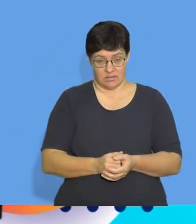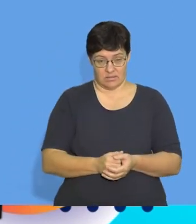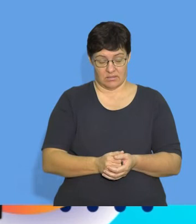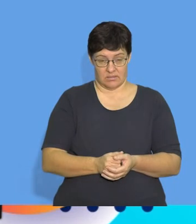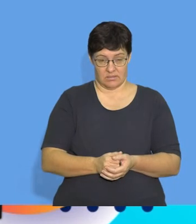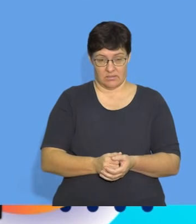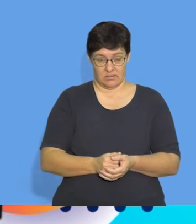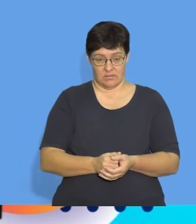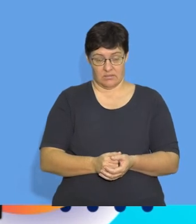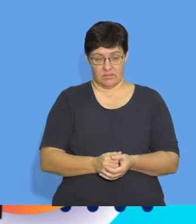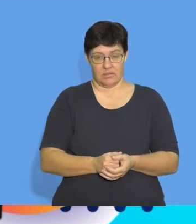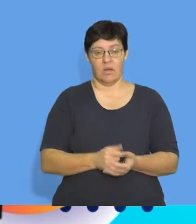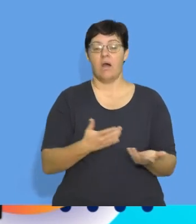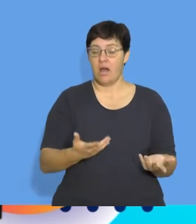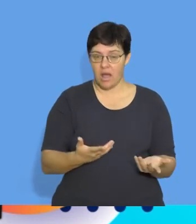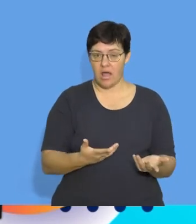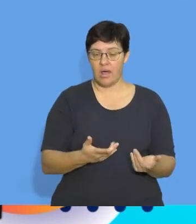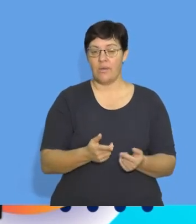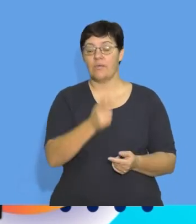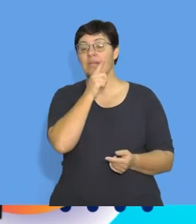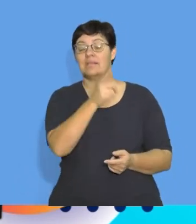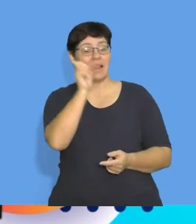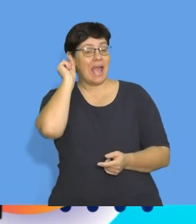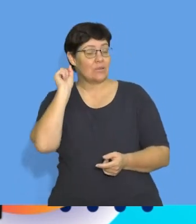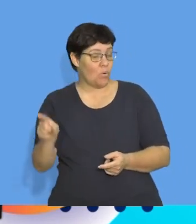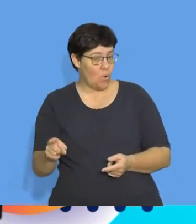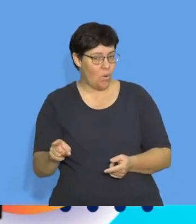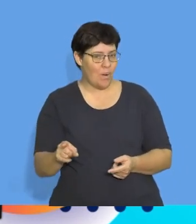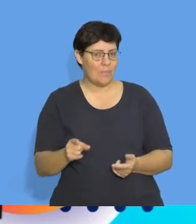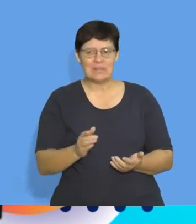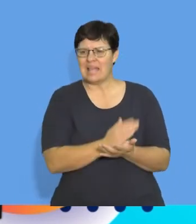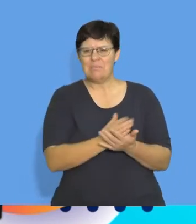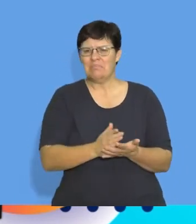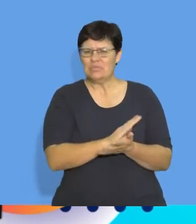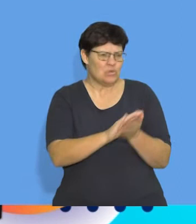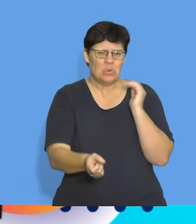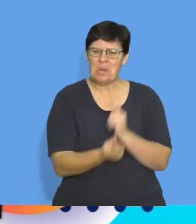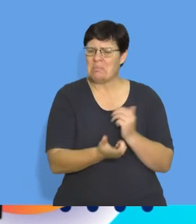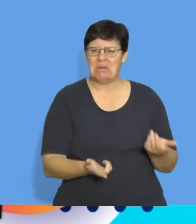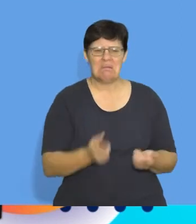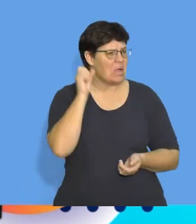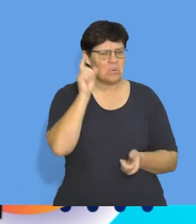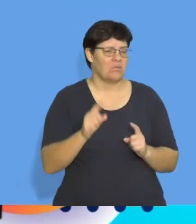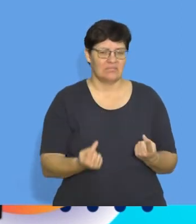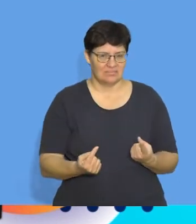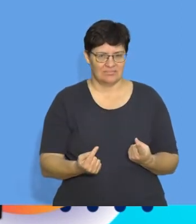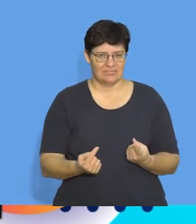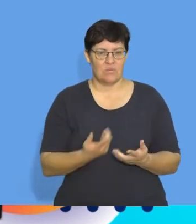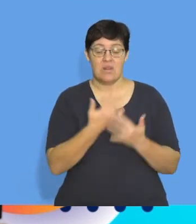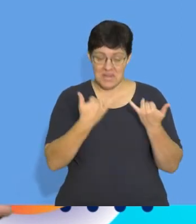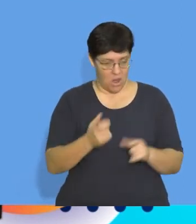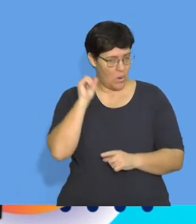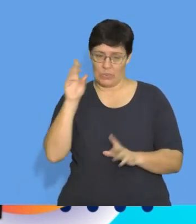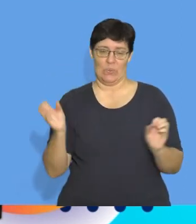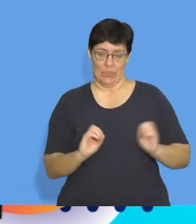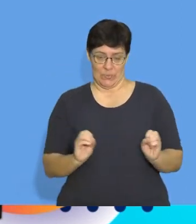change direction. The things we tell you to ignore, but some of you are going, but that's not what happens when you ignore it. We're not ignoring it